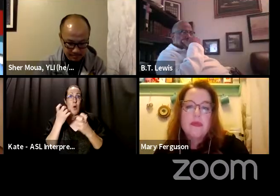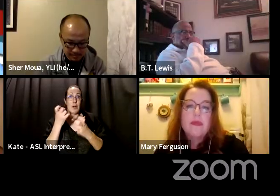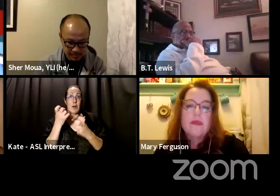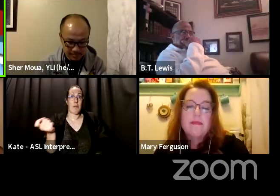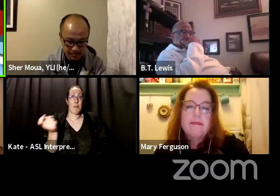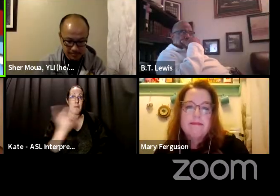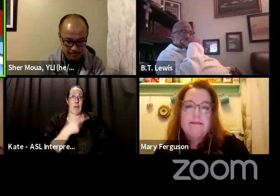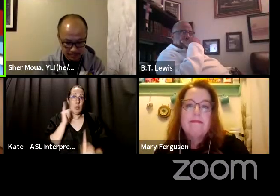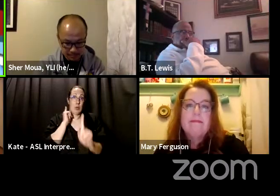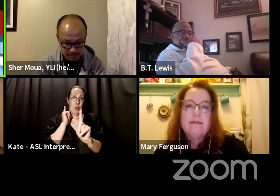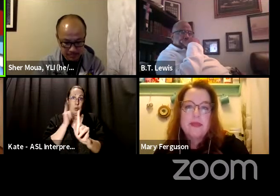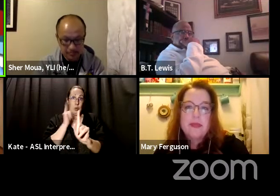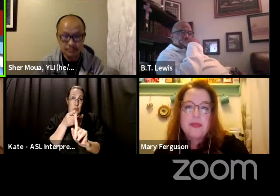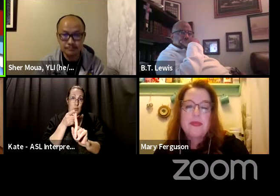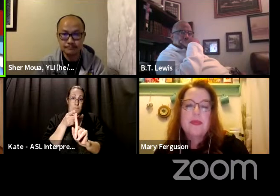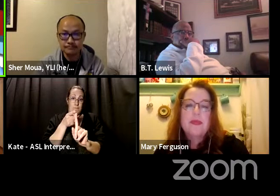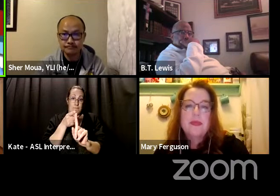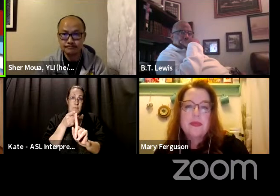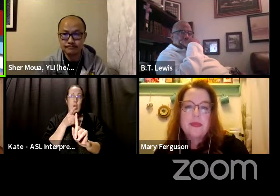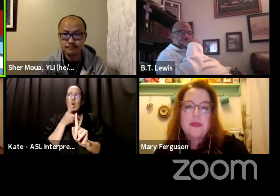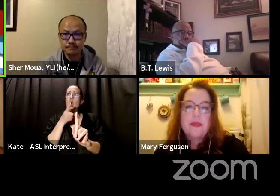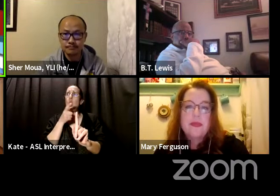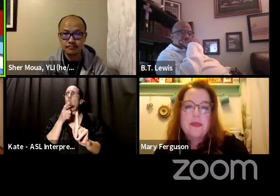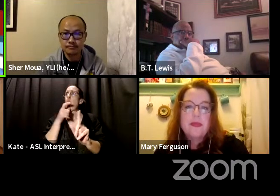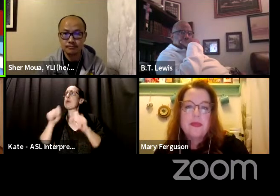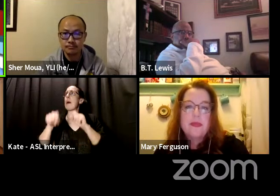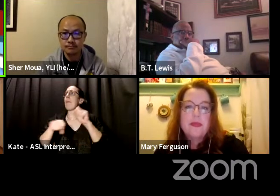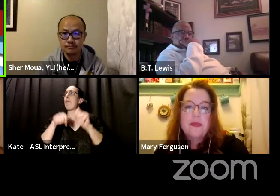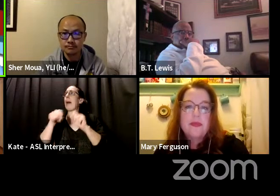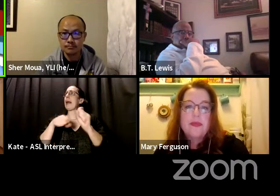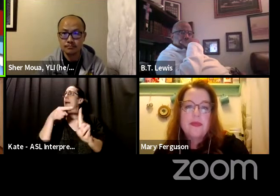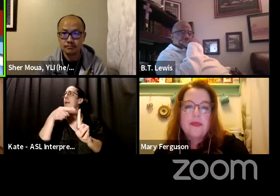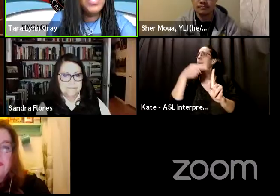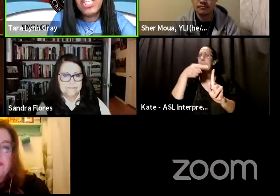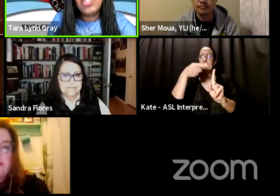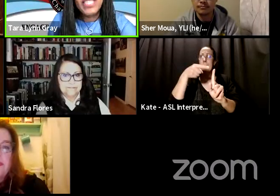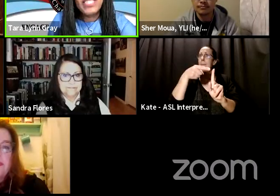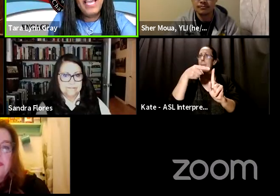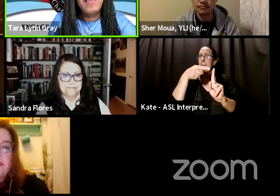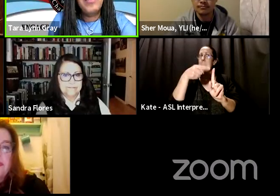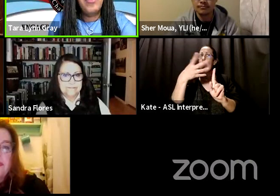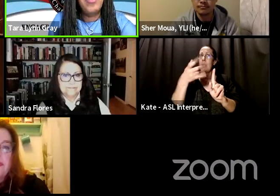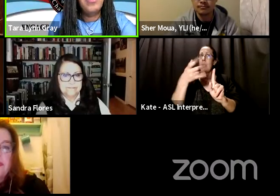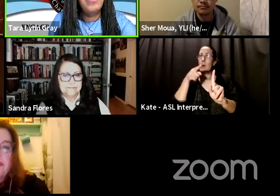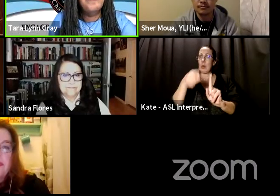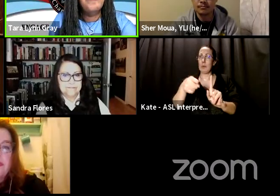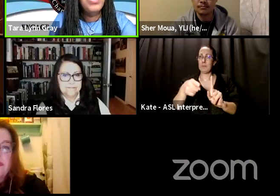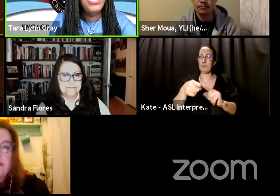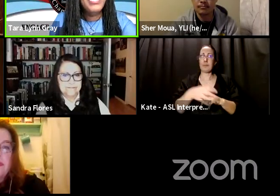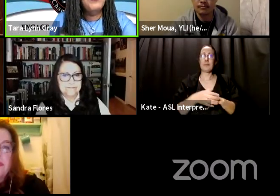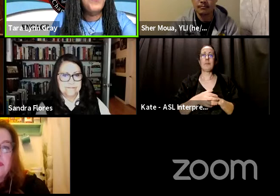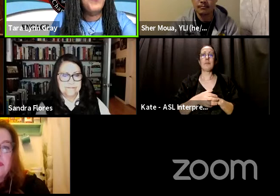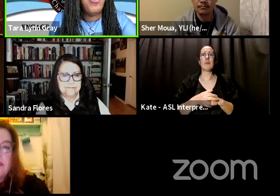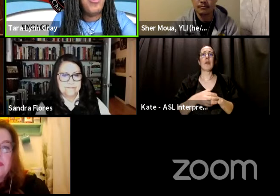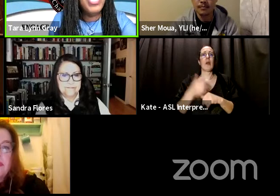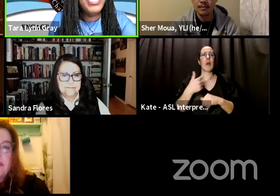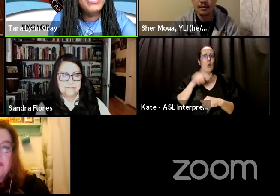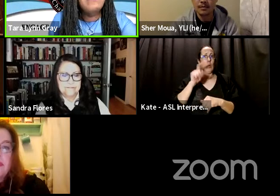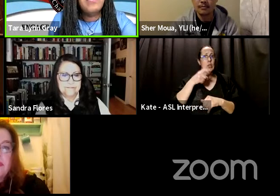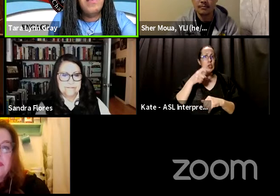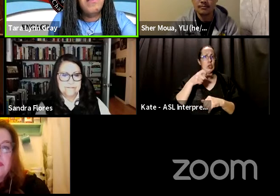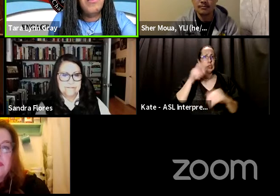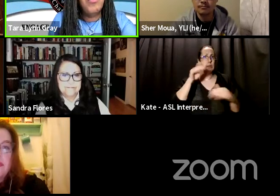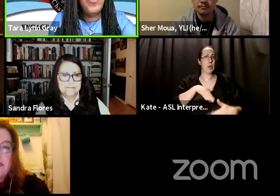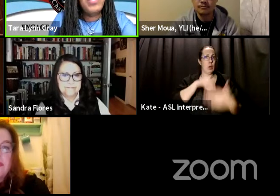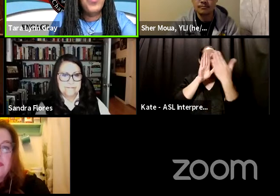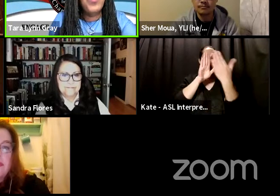bikes. So just food for thought. So regarding that, we should really address that. Councilmember